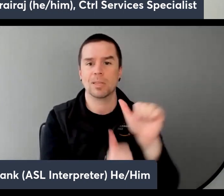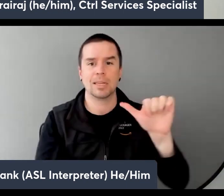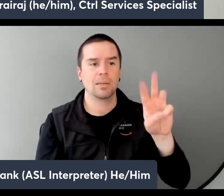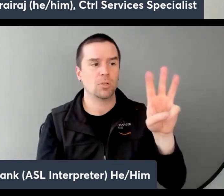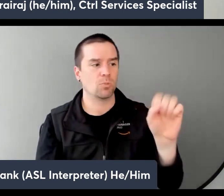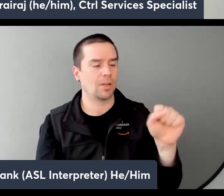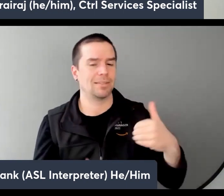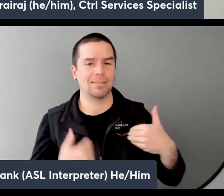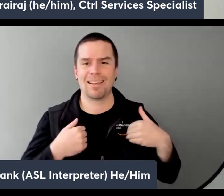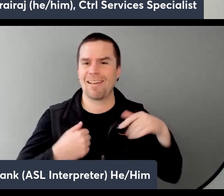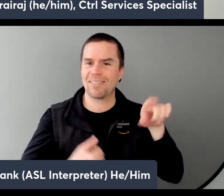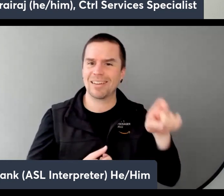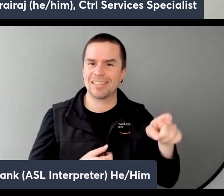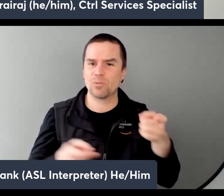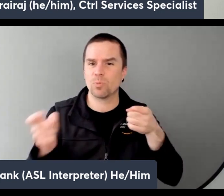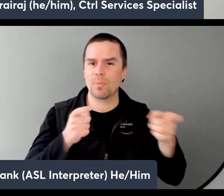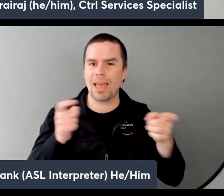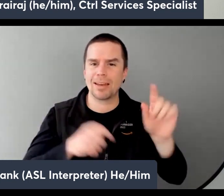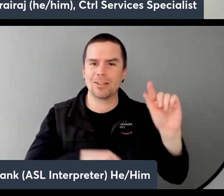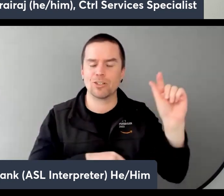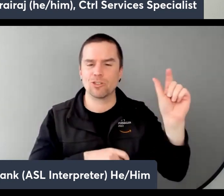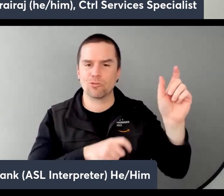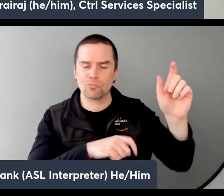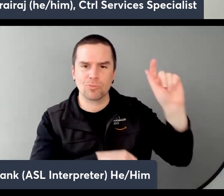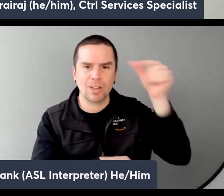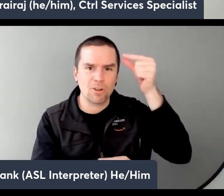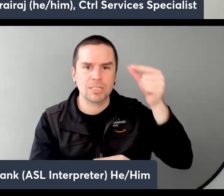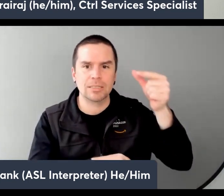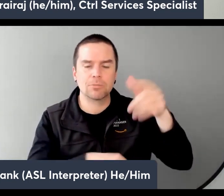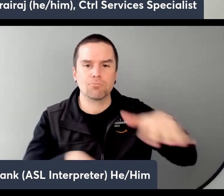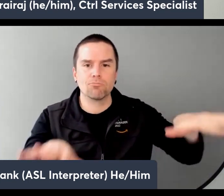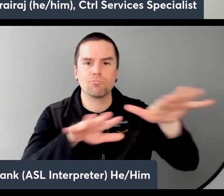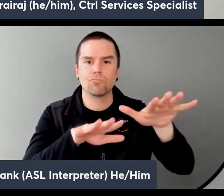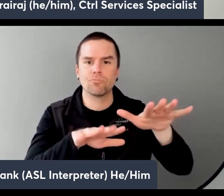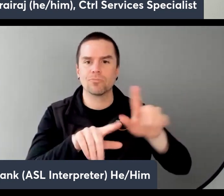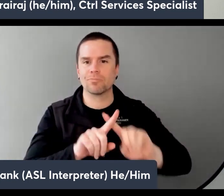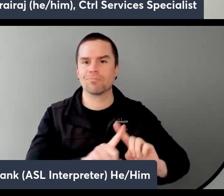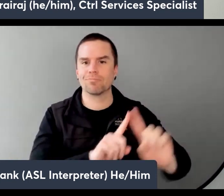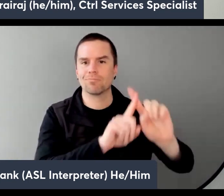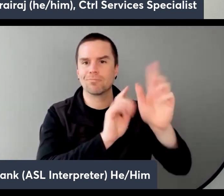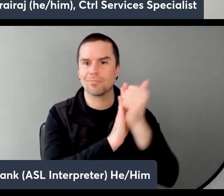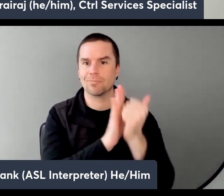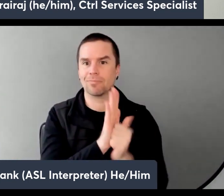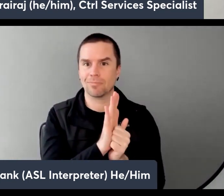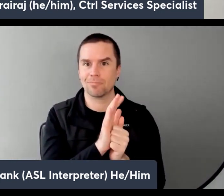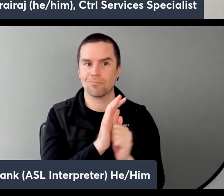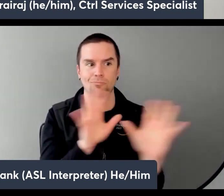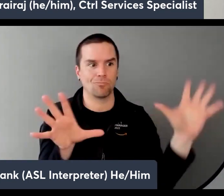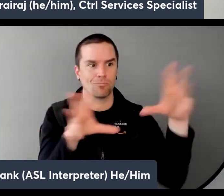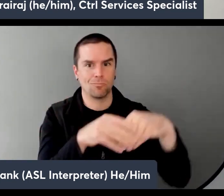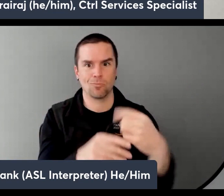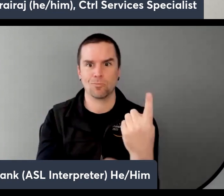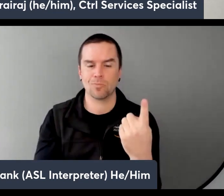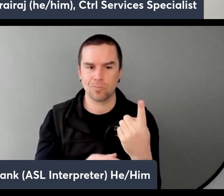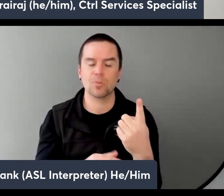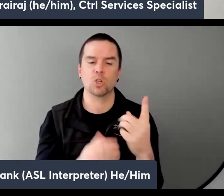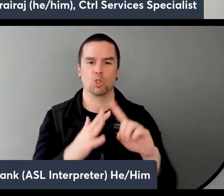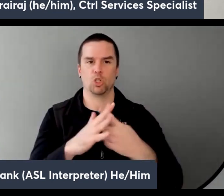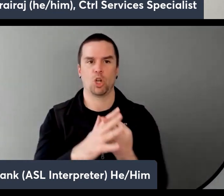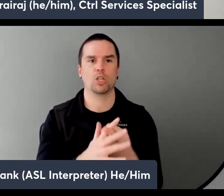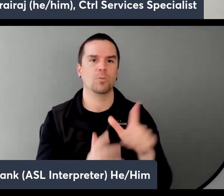needs for management and governance across a multi-account environment basically starts with a landing zone. A